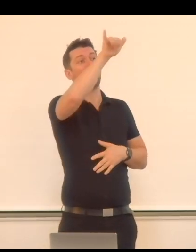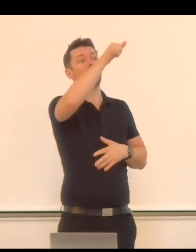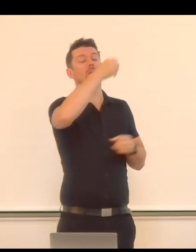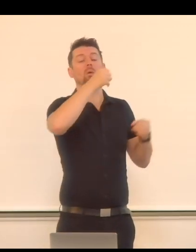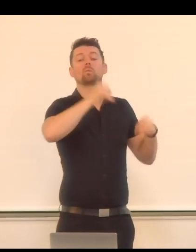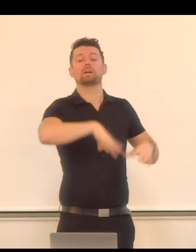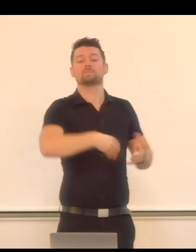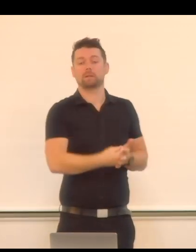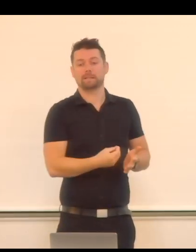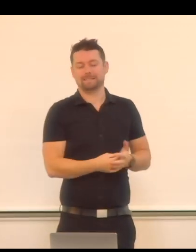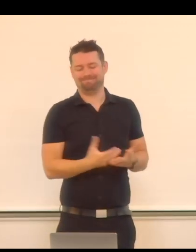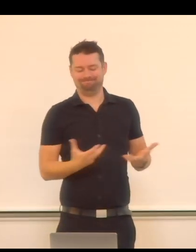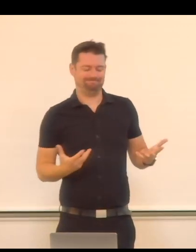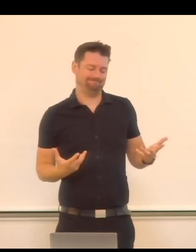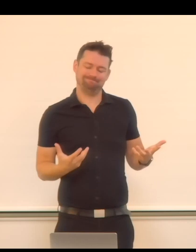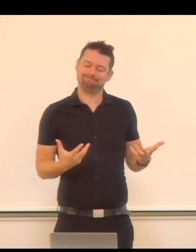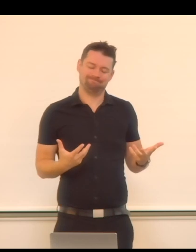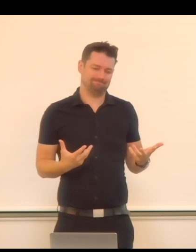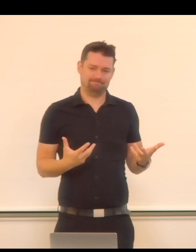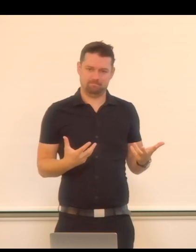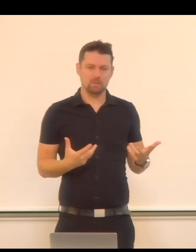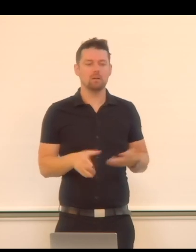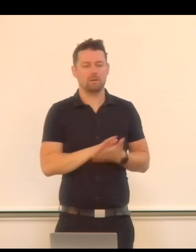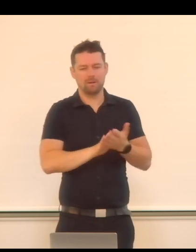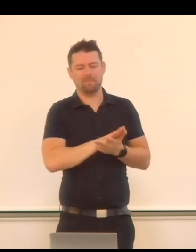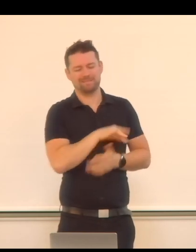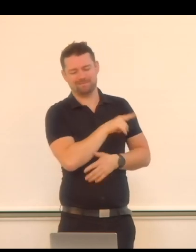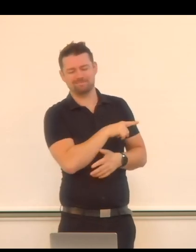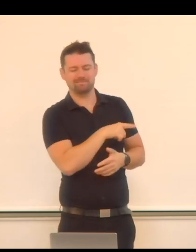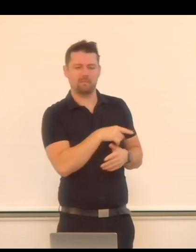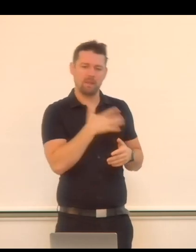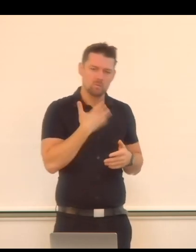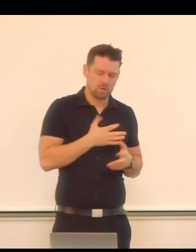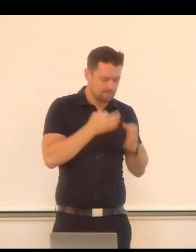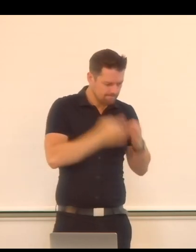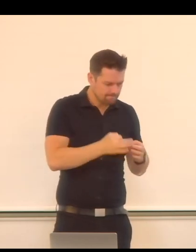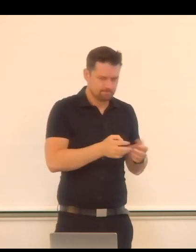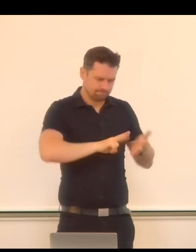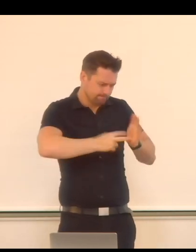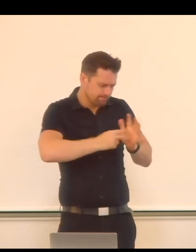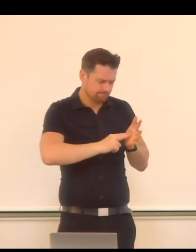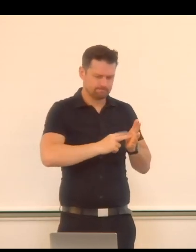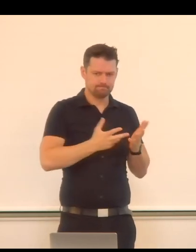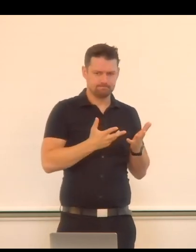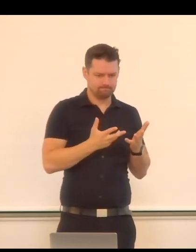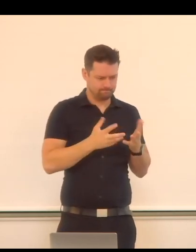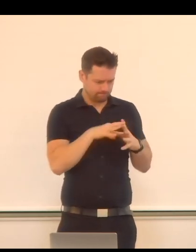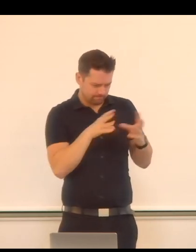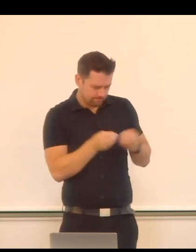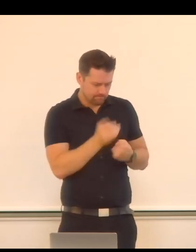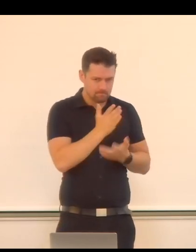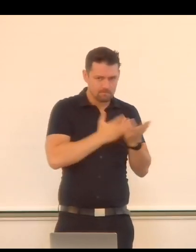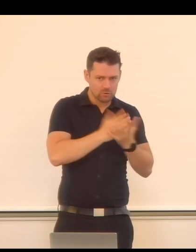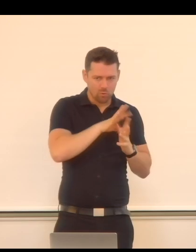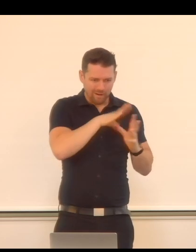government dollars that are not spent well. So they're going to want to manage it tightly, and they're going to have a timeline to make sure that